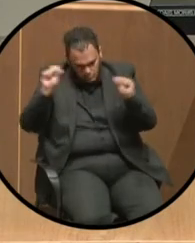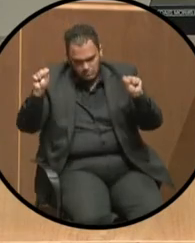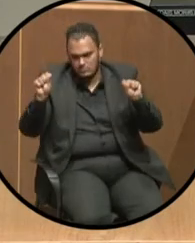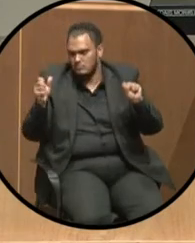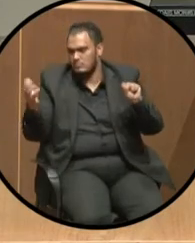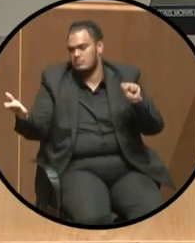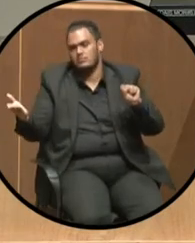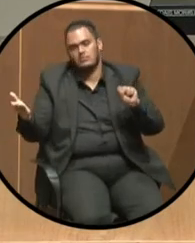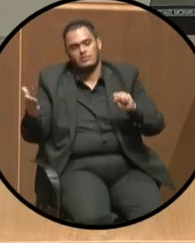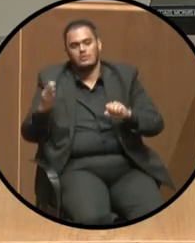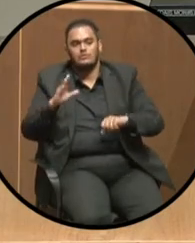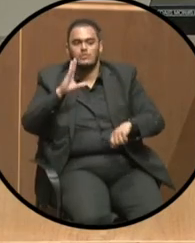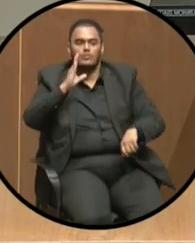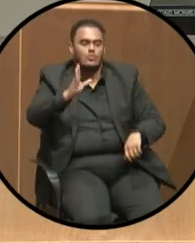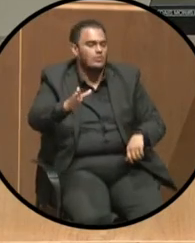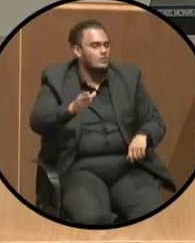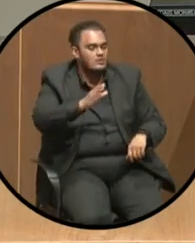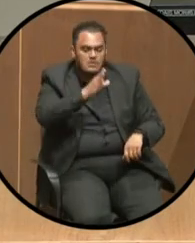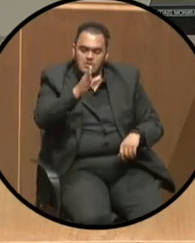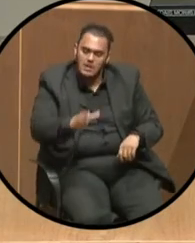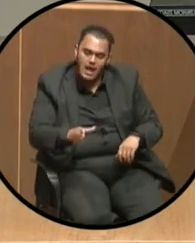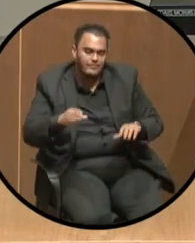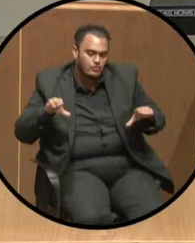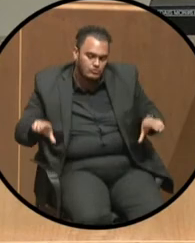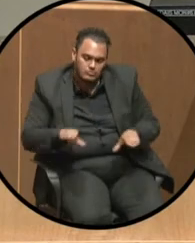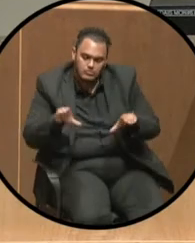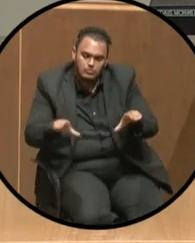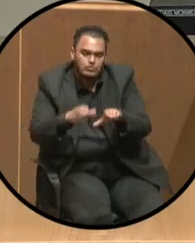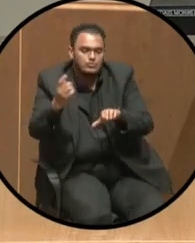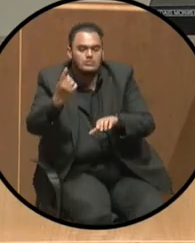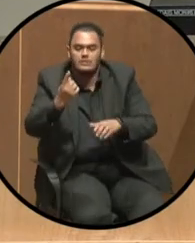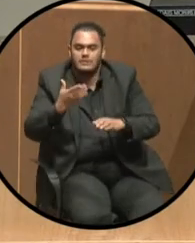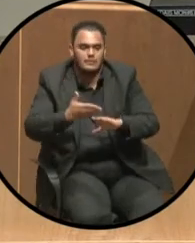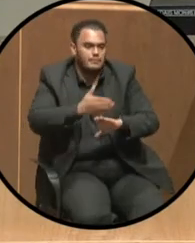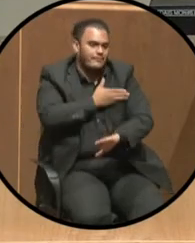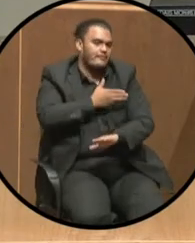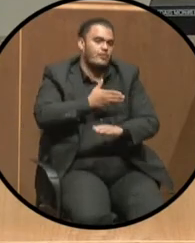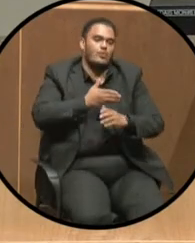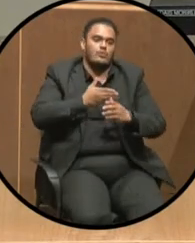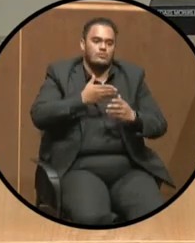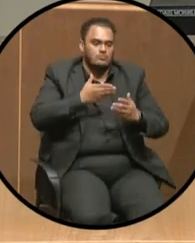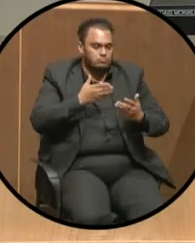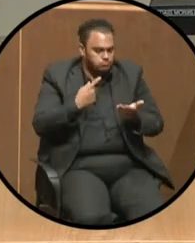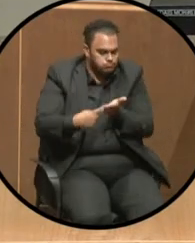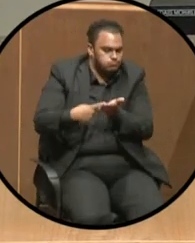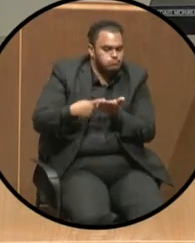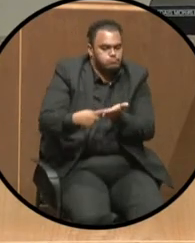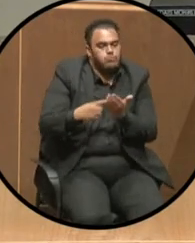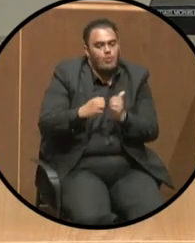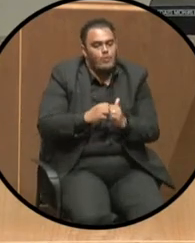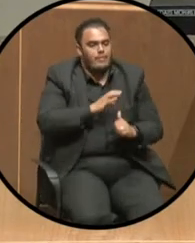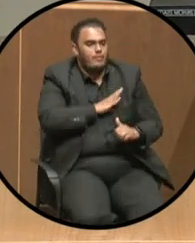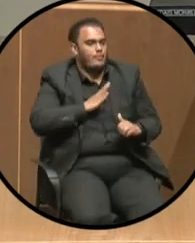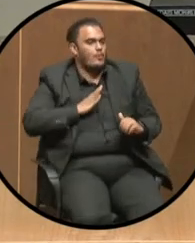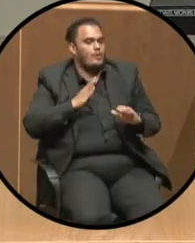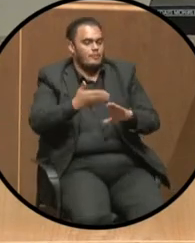she wouldn't do anything without consulting the board prior to implementing any type of mask mandate in our schools.